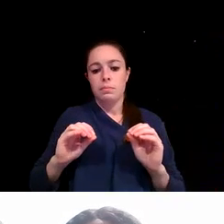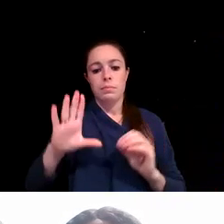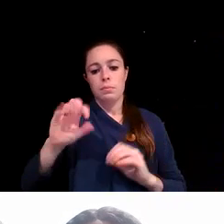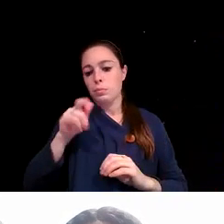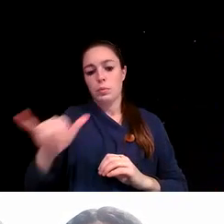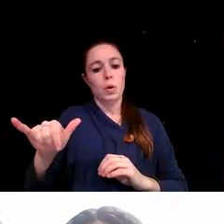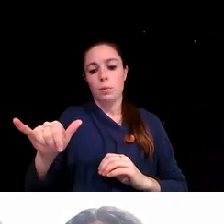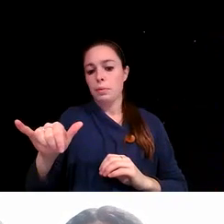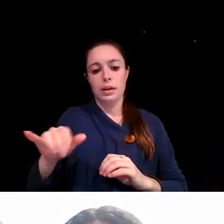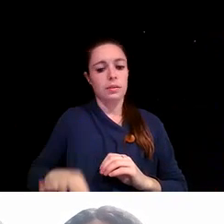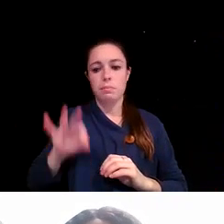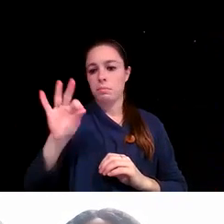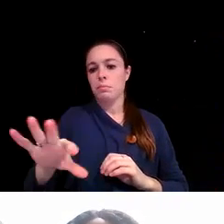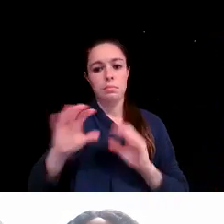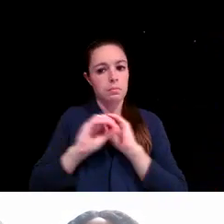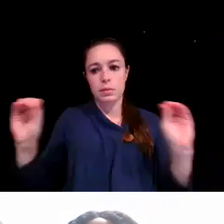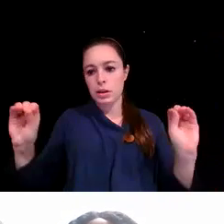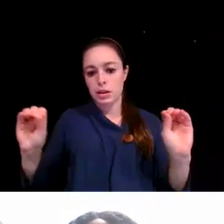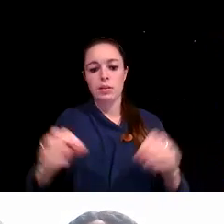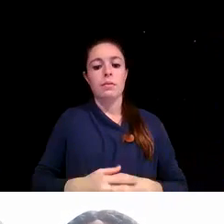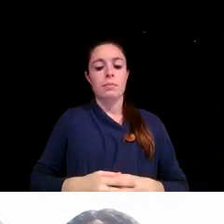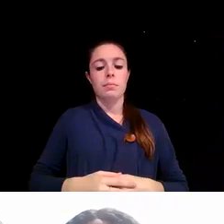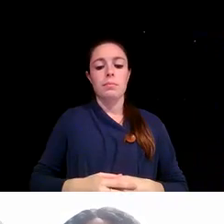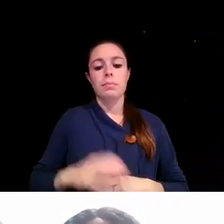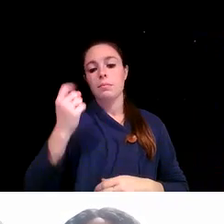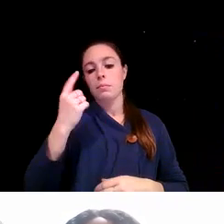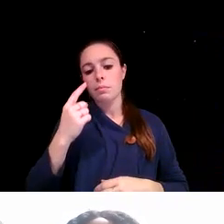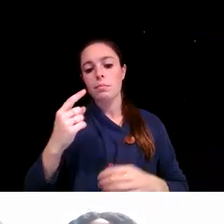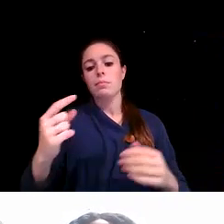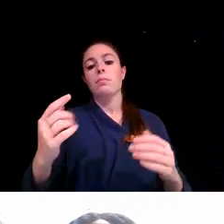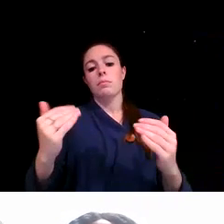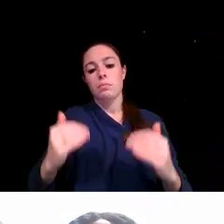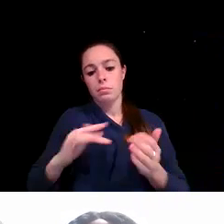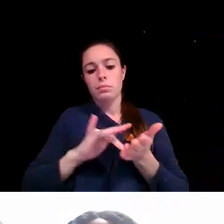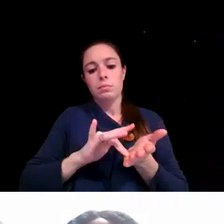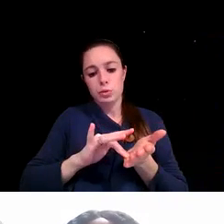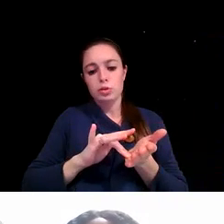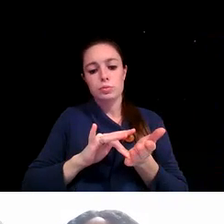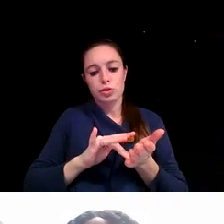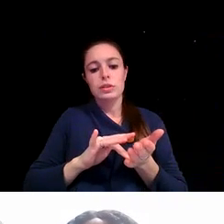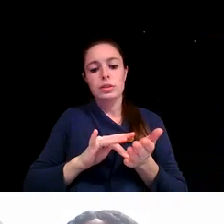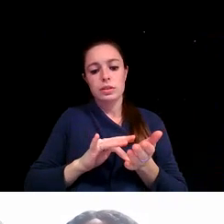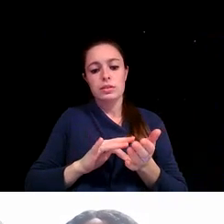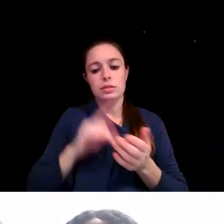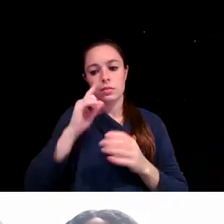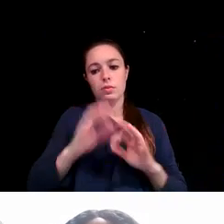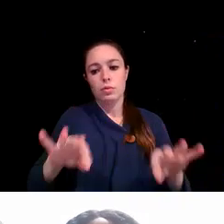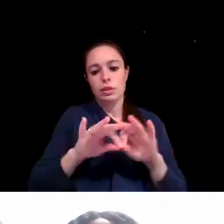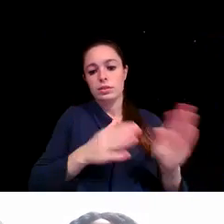the Essential Plan 1. But for your prescriptions, under the Essential Plan 2 and